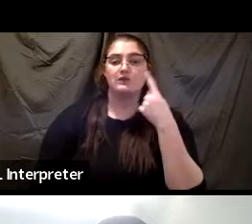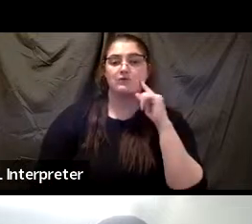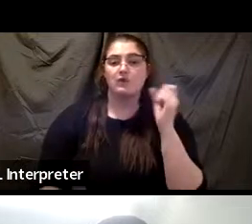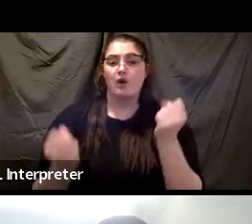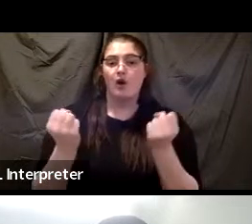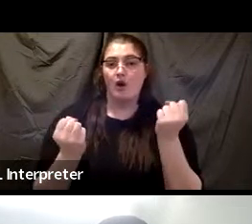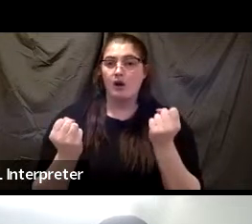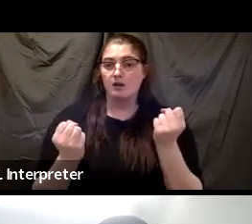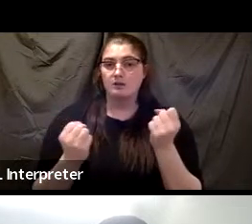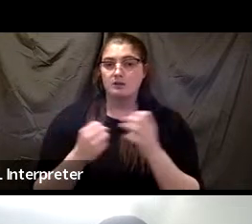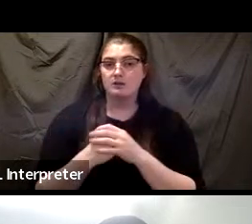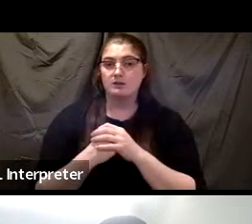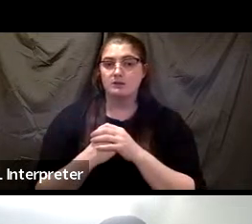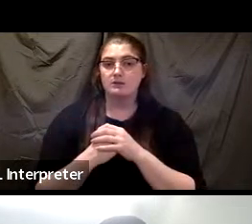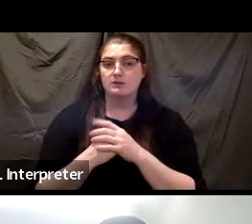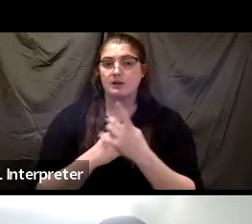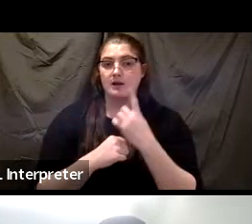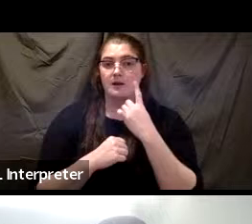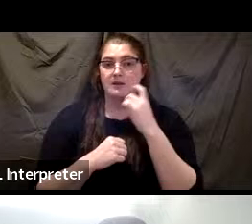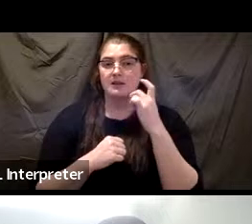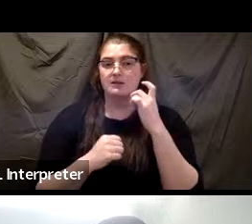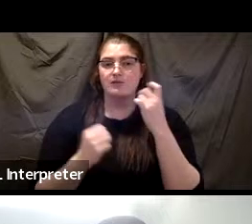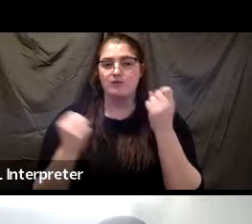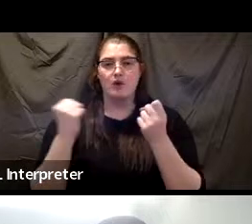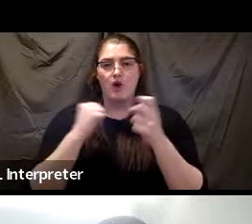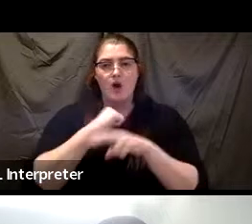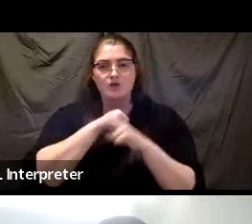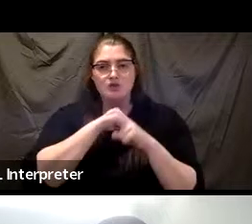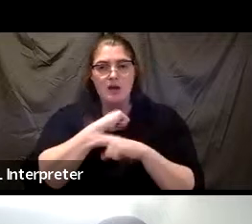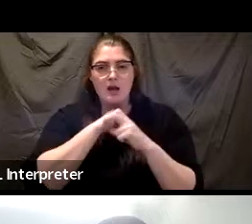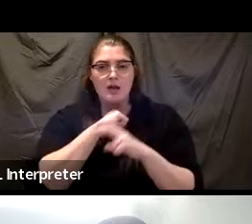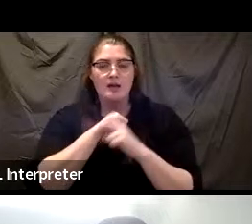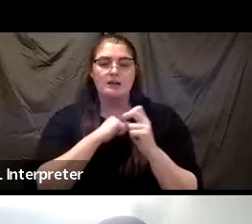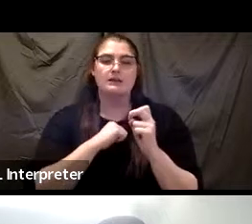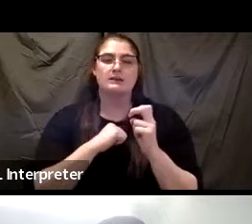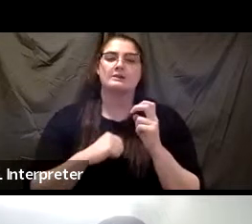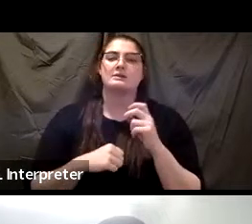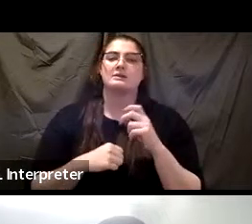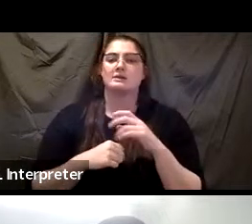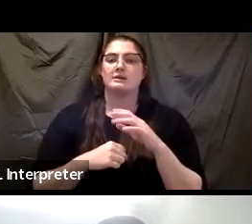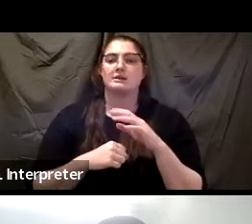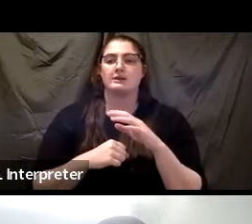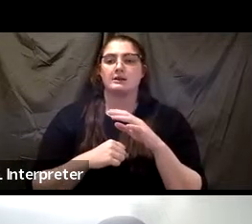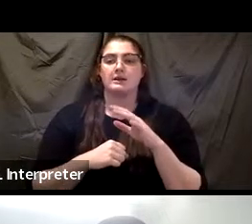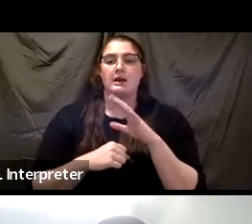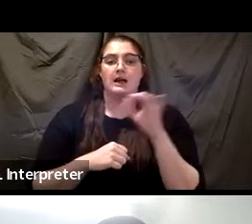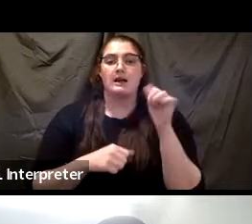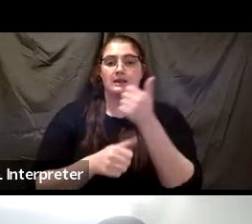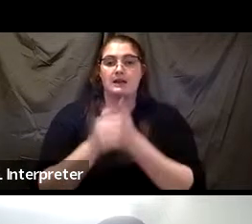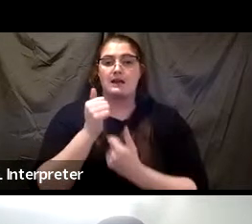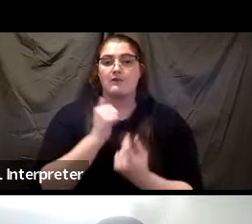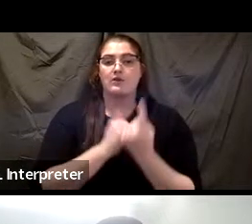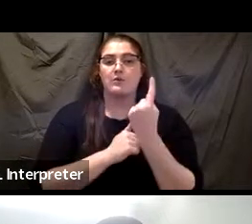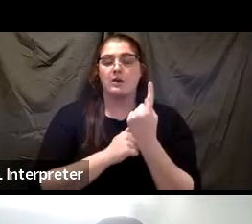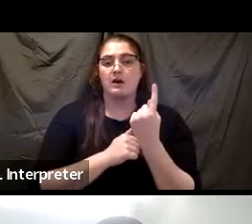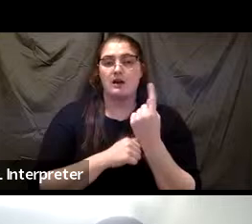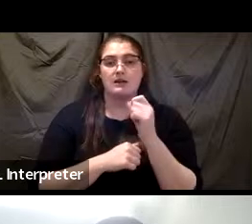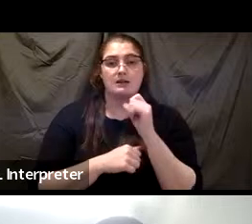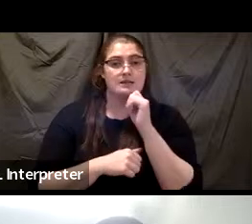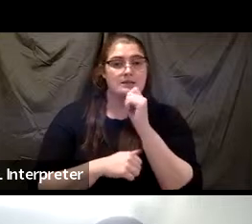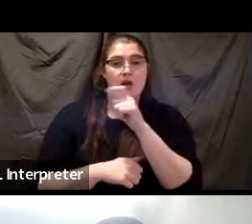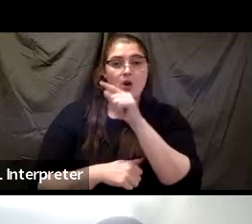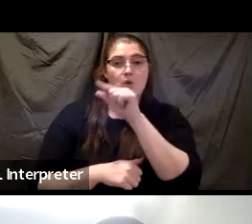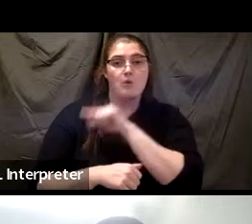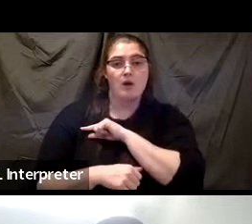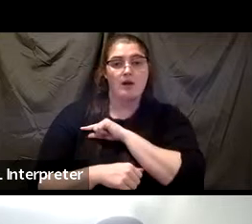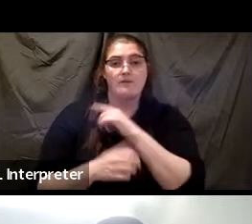the because of the carjackings, and everyone is not qualified